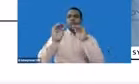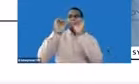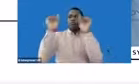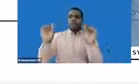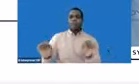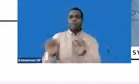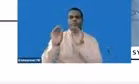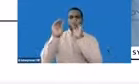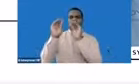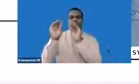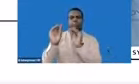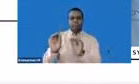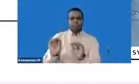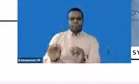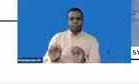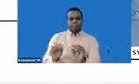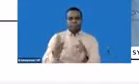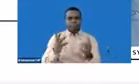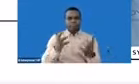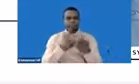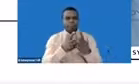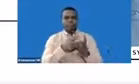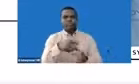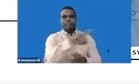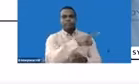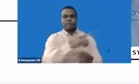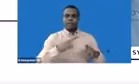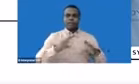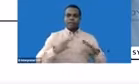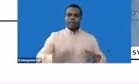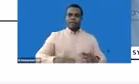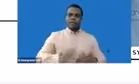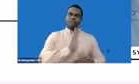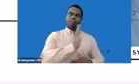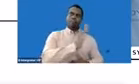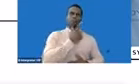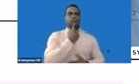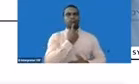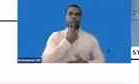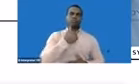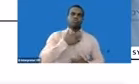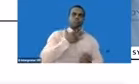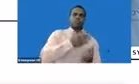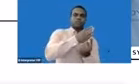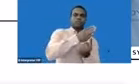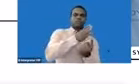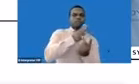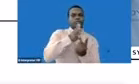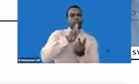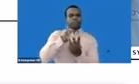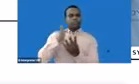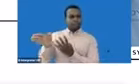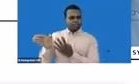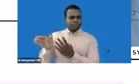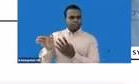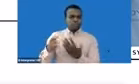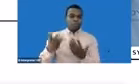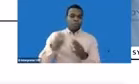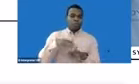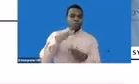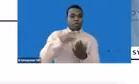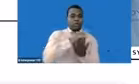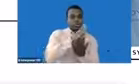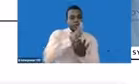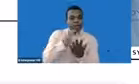channels we provide, the more users can provide feedback. And the last one is